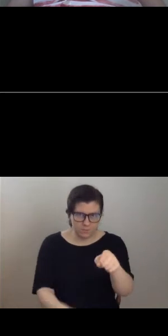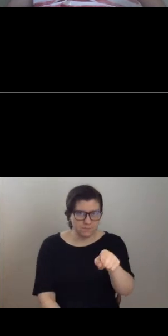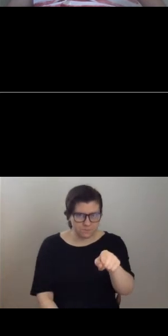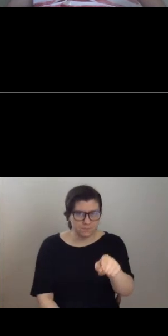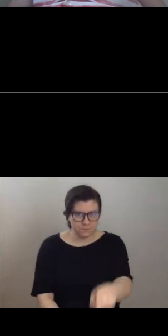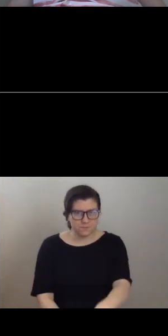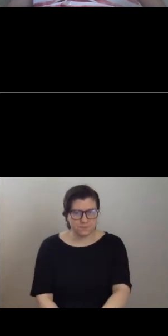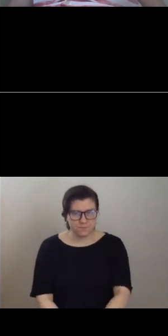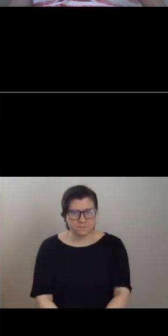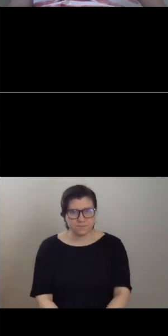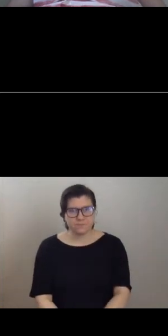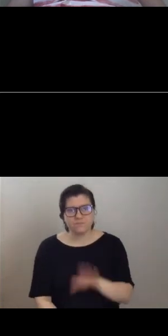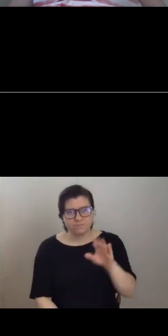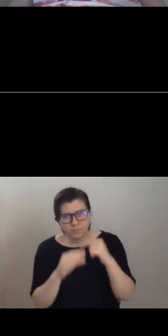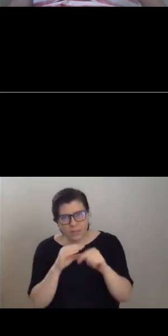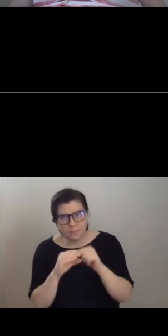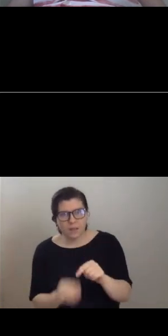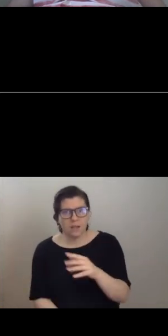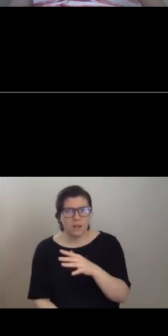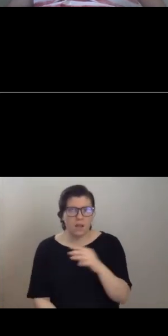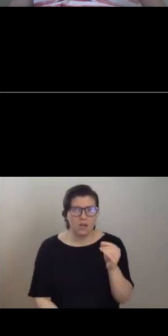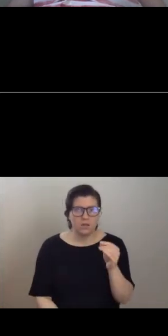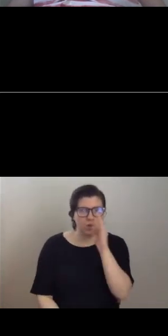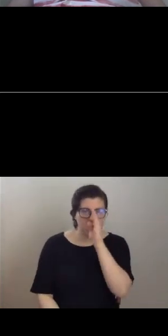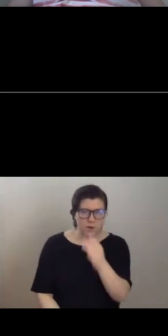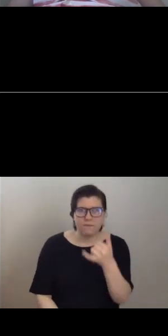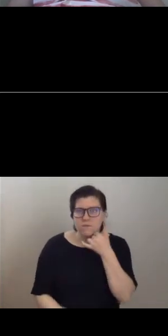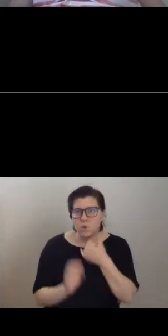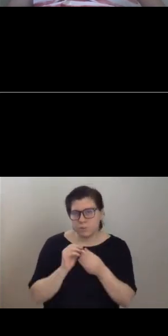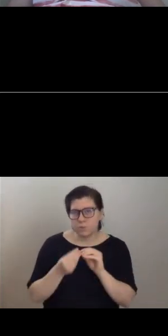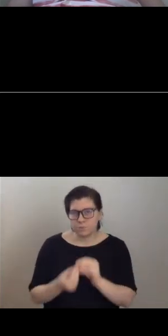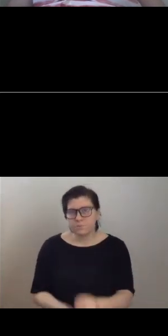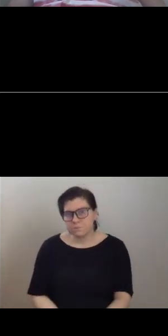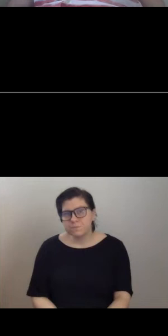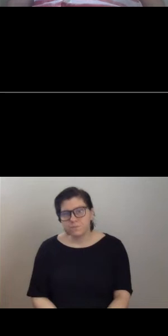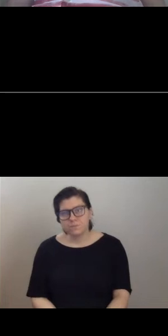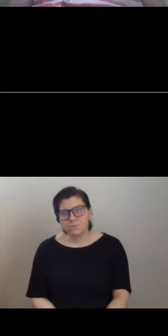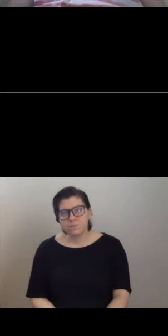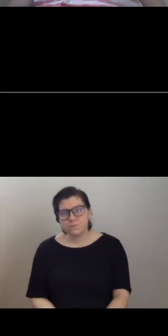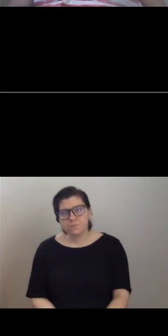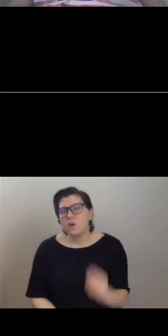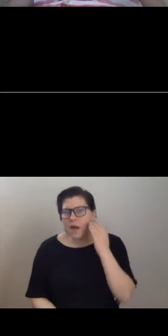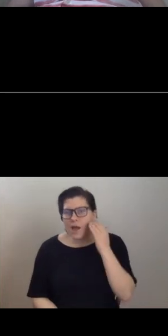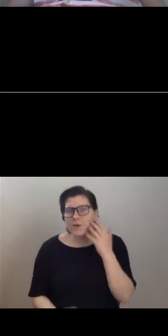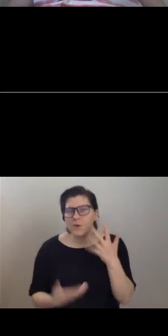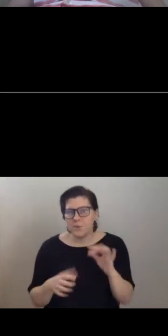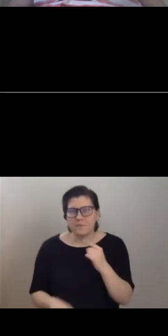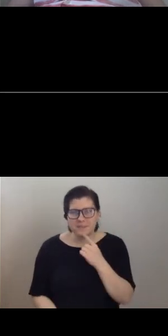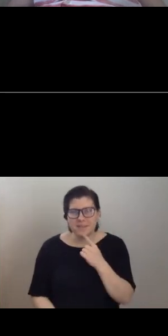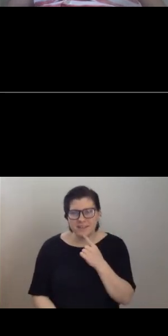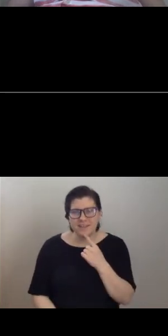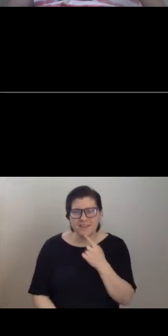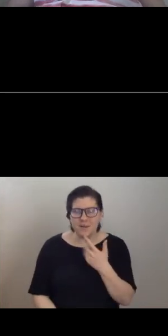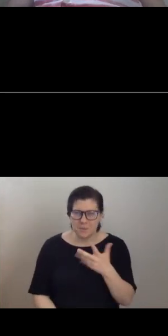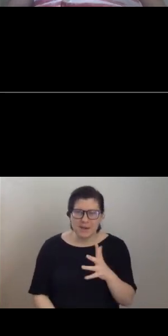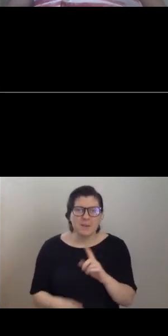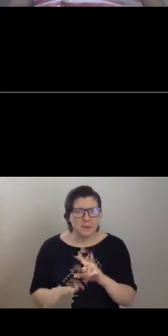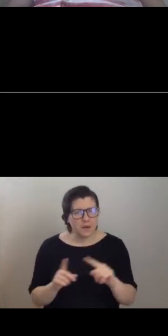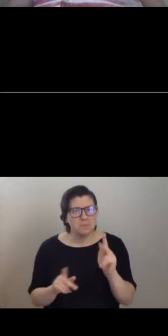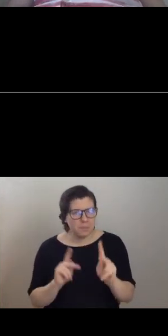your email and direct phone line. So people, I know you've said that, but please that